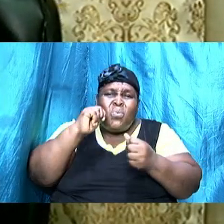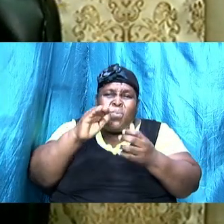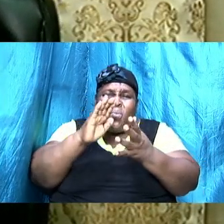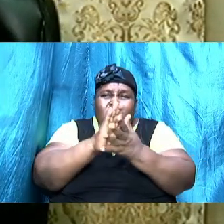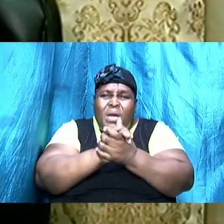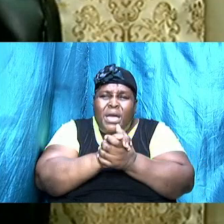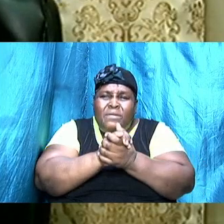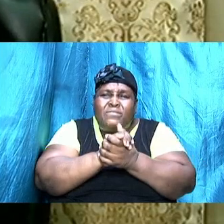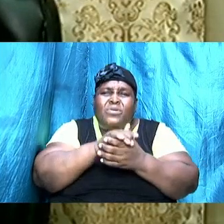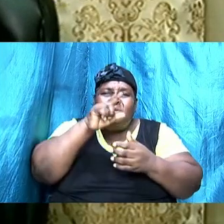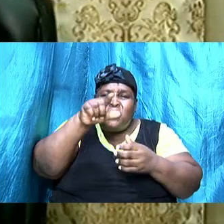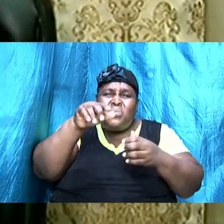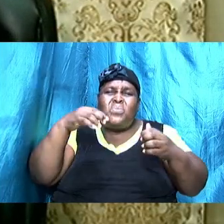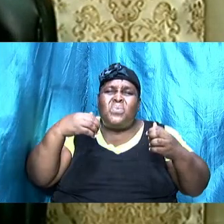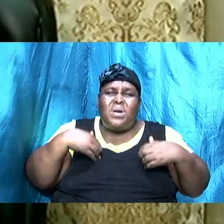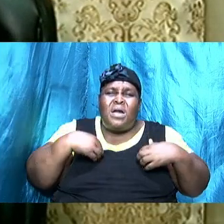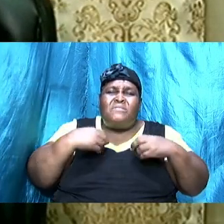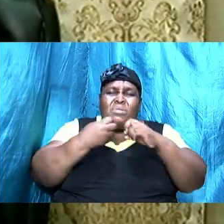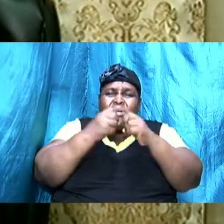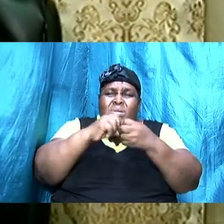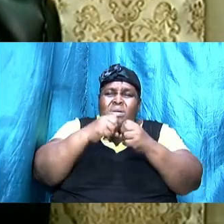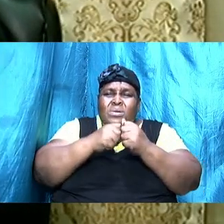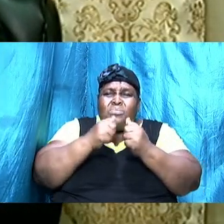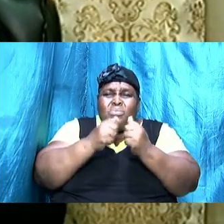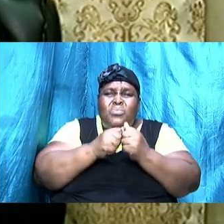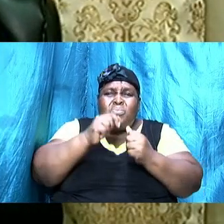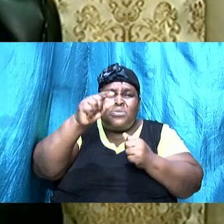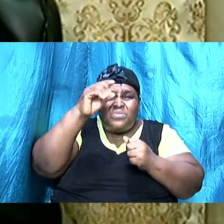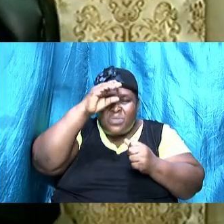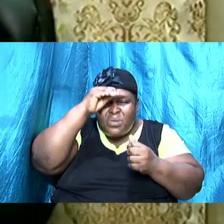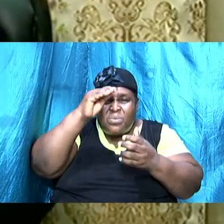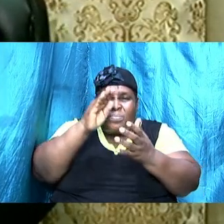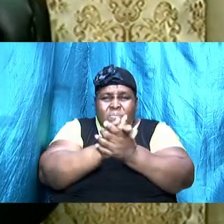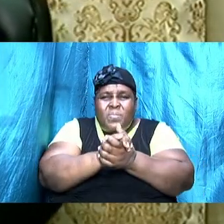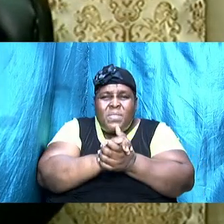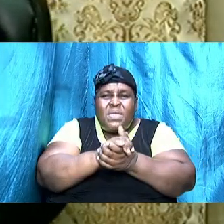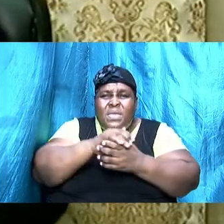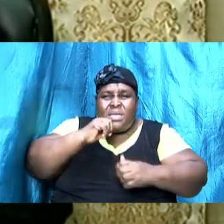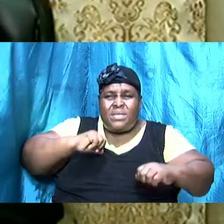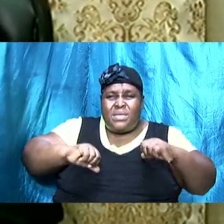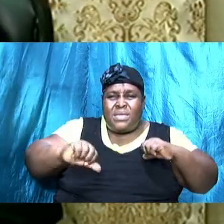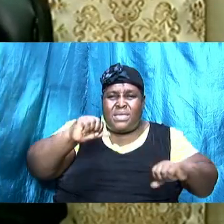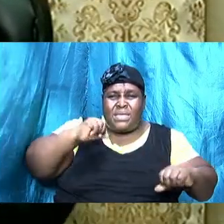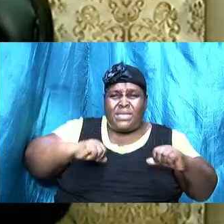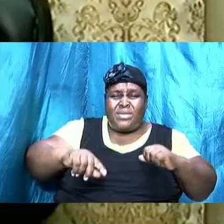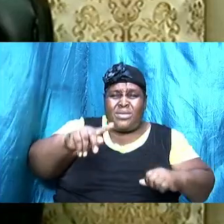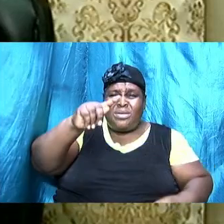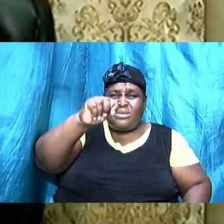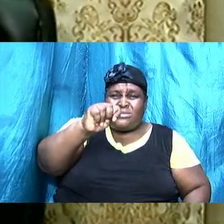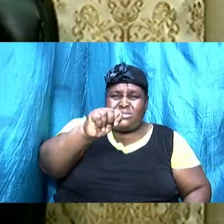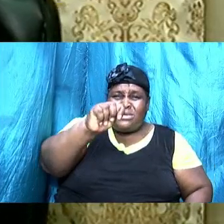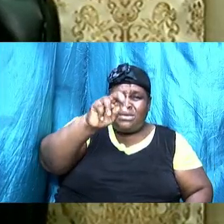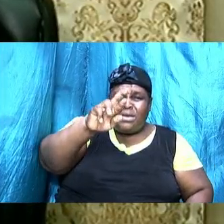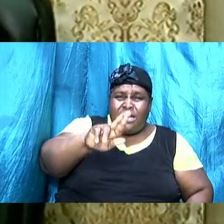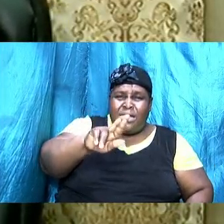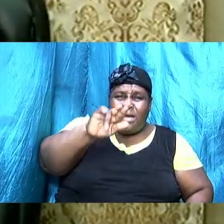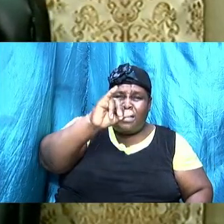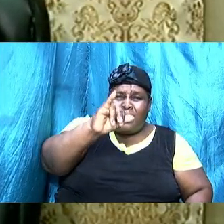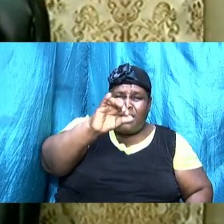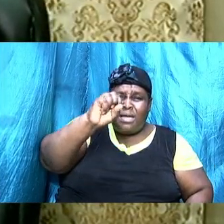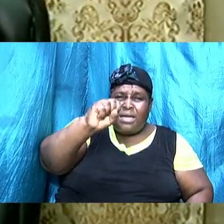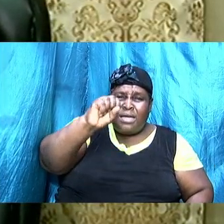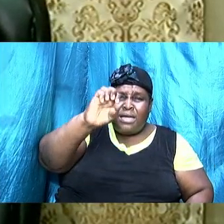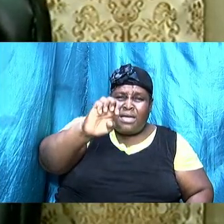with your husband, wife. And you committed the act of treason by going to